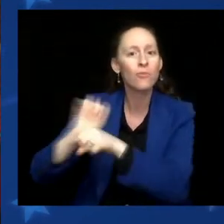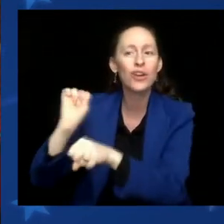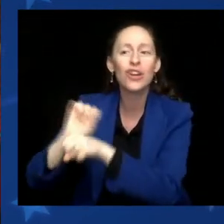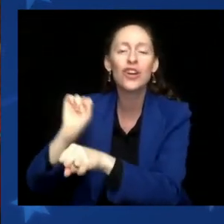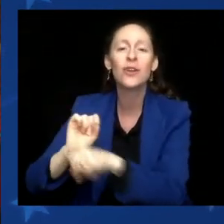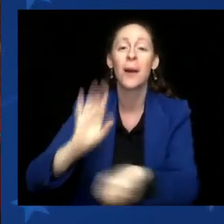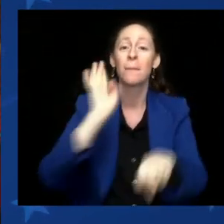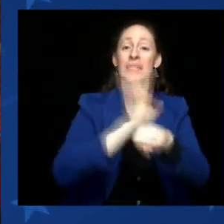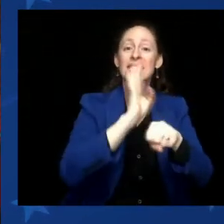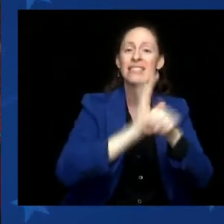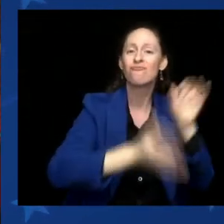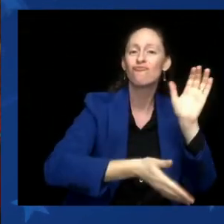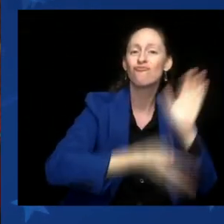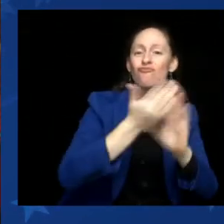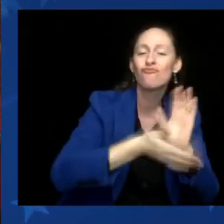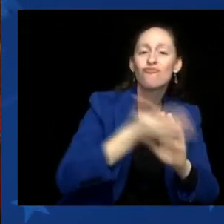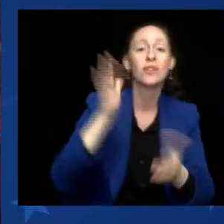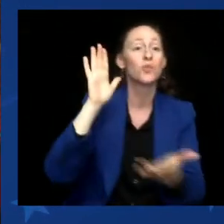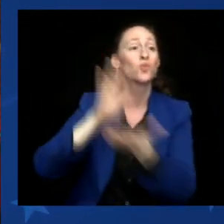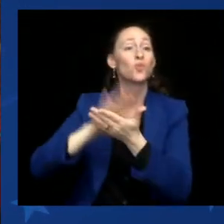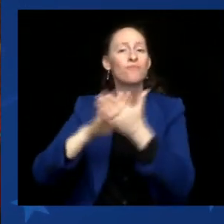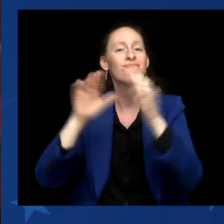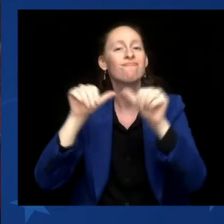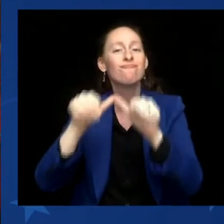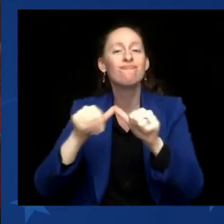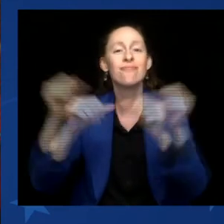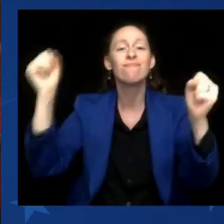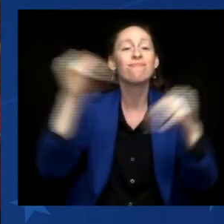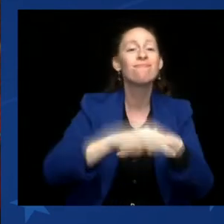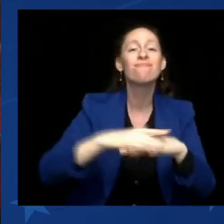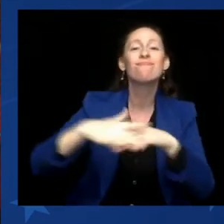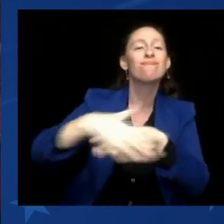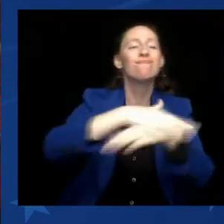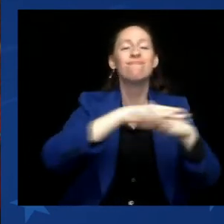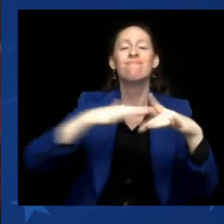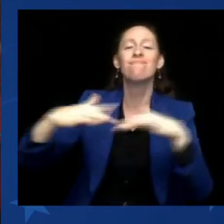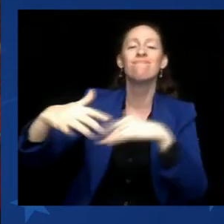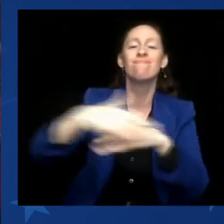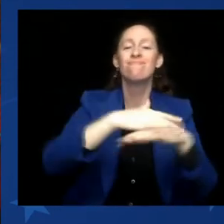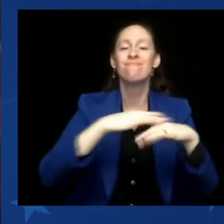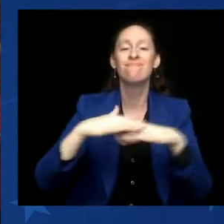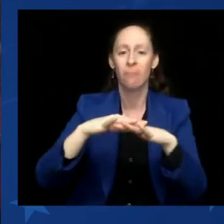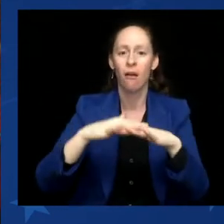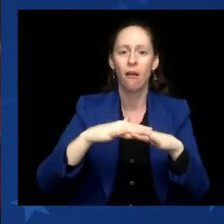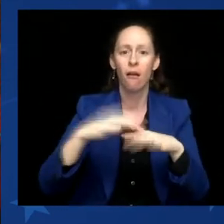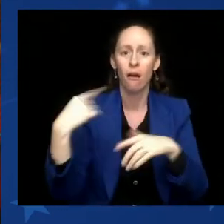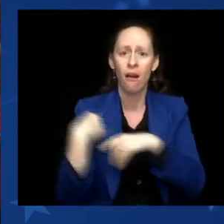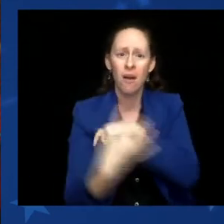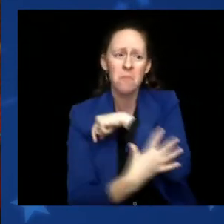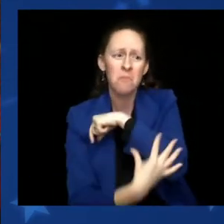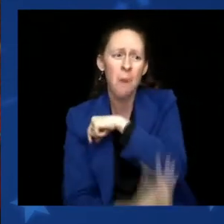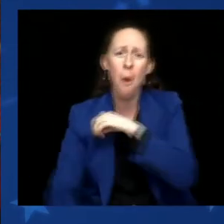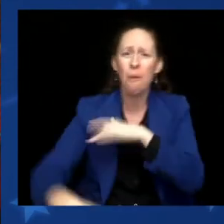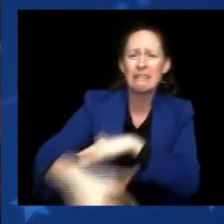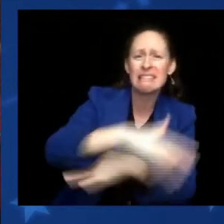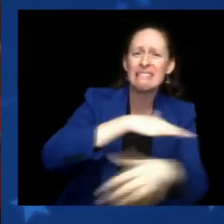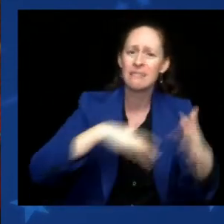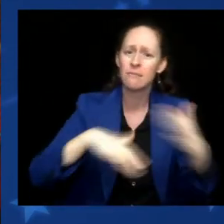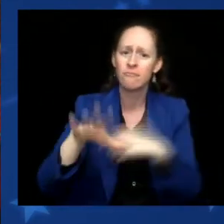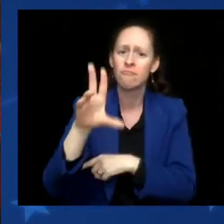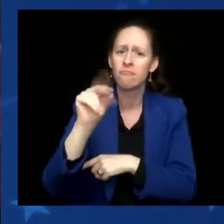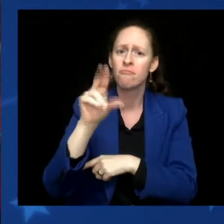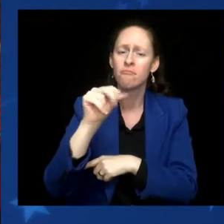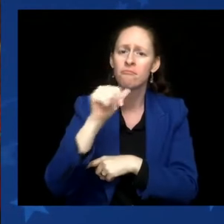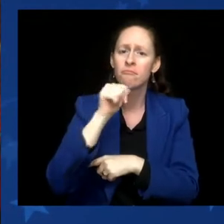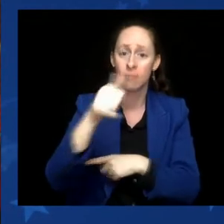Americans have been lifted out of poverty. Millions of veterans, once exposed to toxic burn pits, will now get what they deserve for their